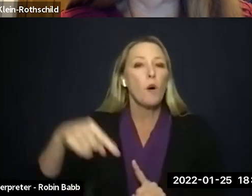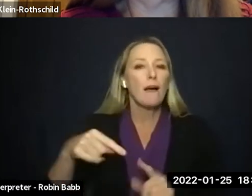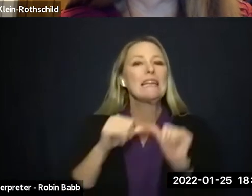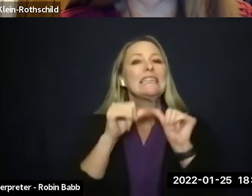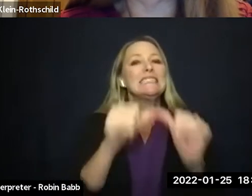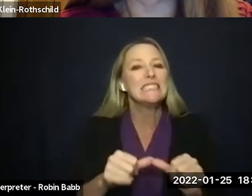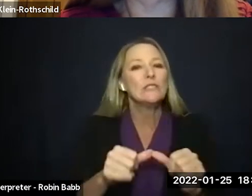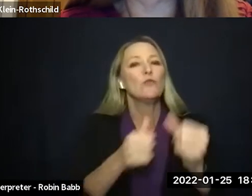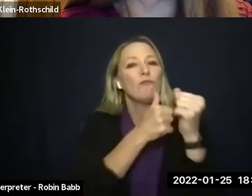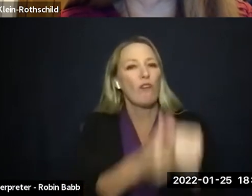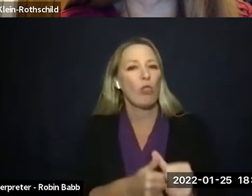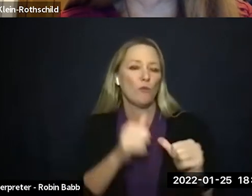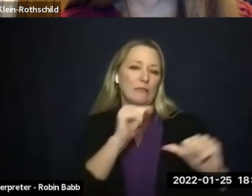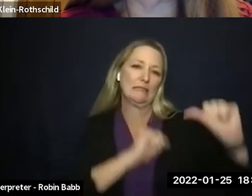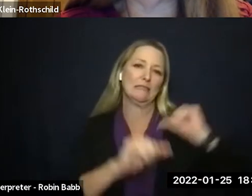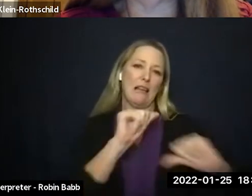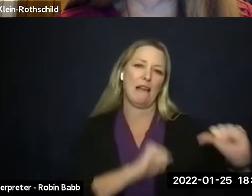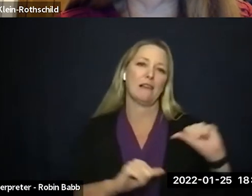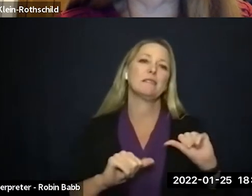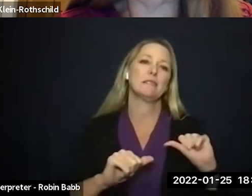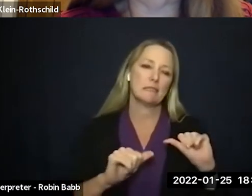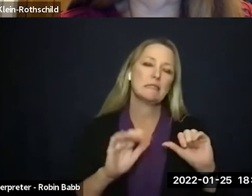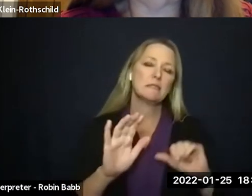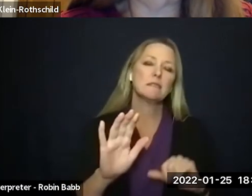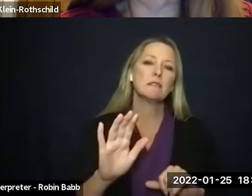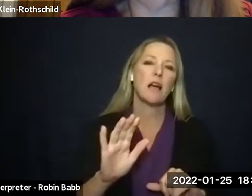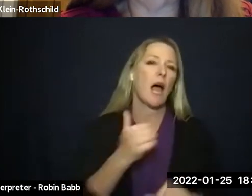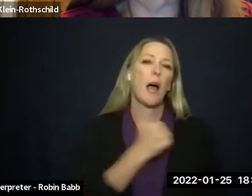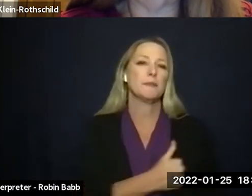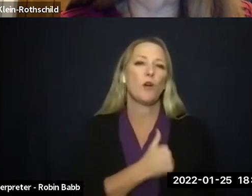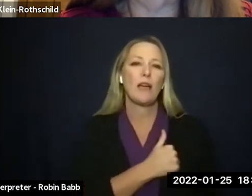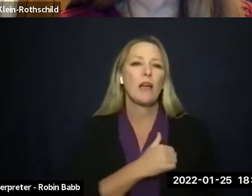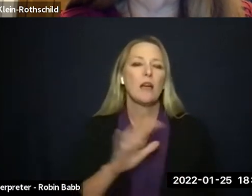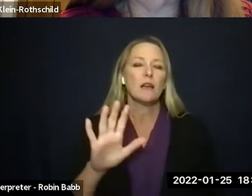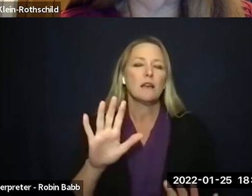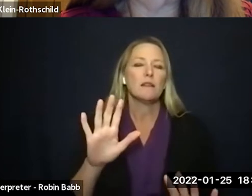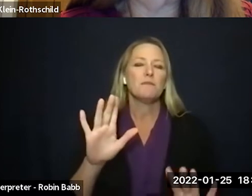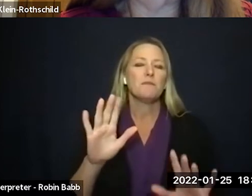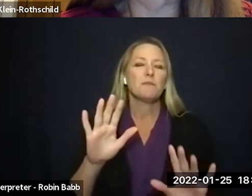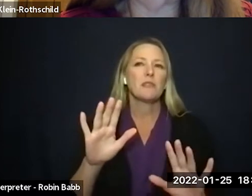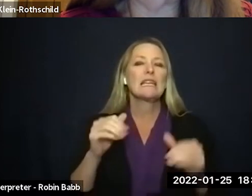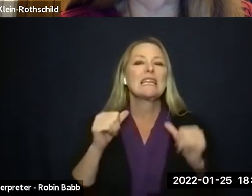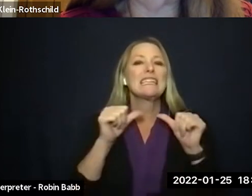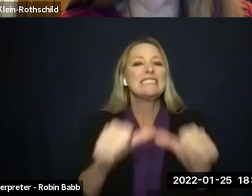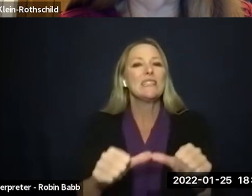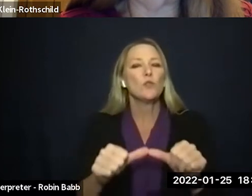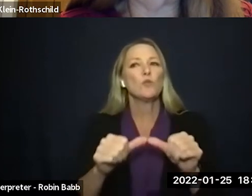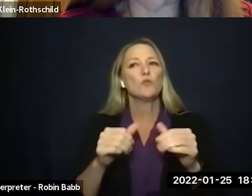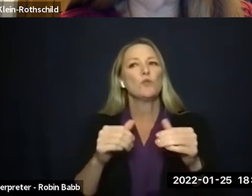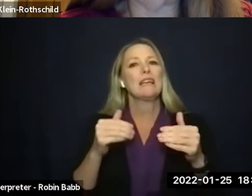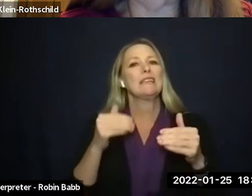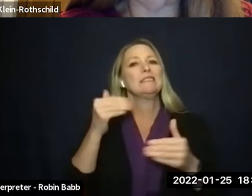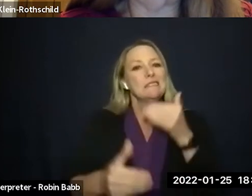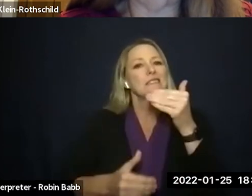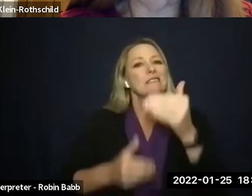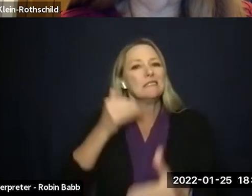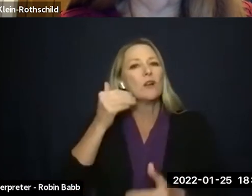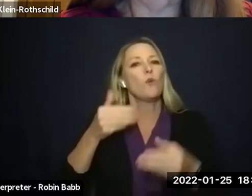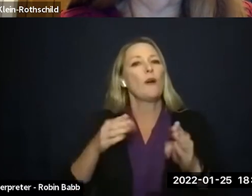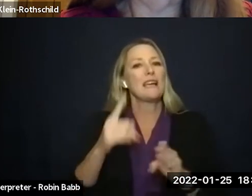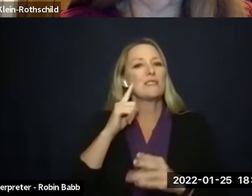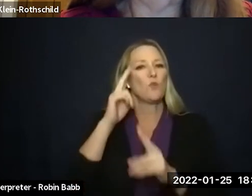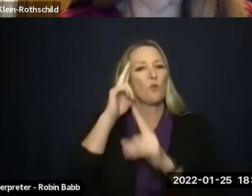the science um keep uh i'm sorry you know moving in ways that honor our elders our immuno